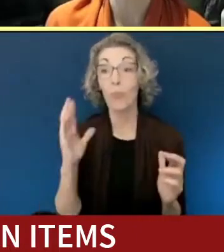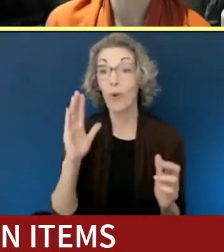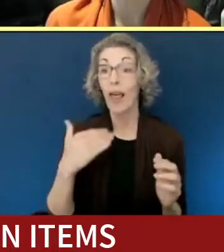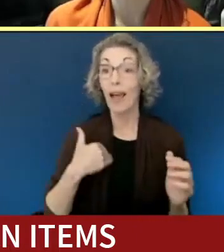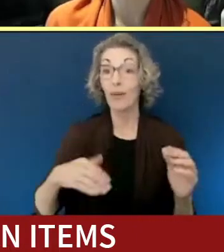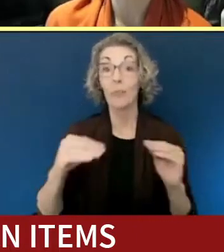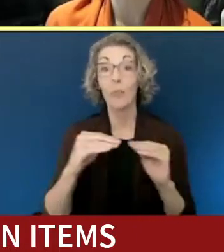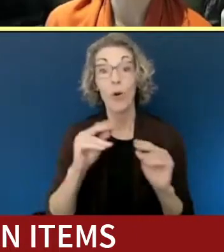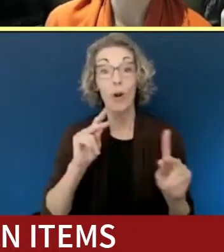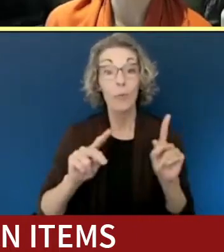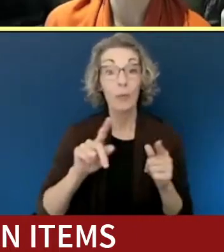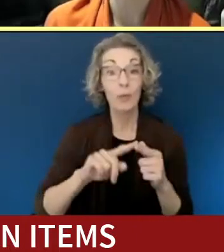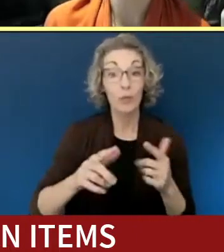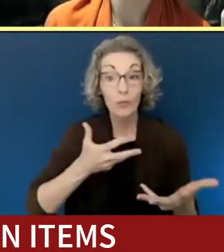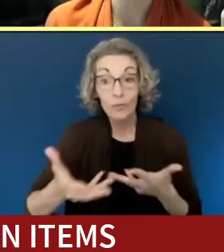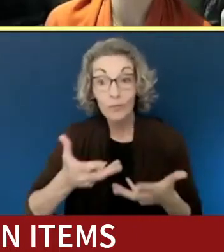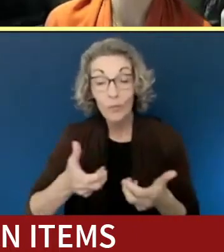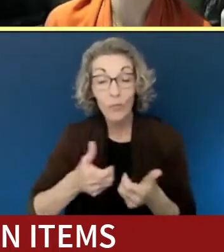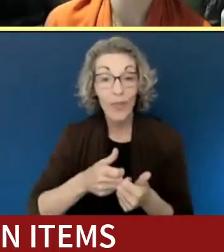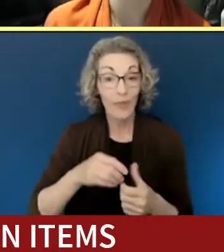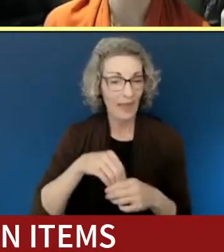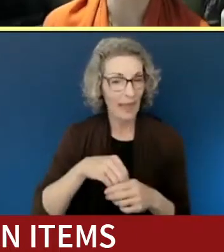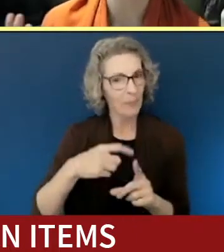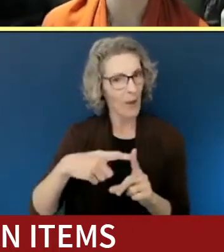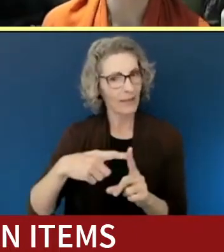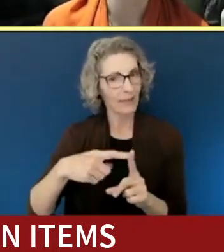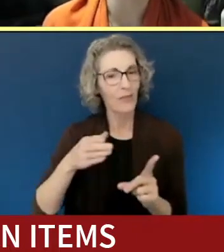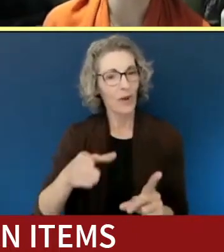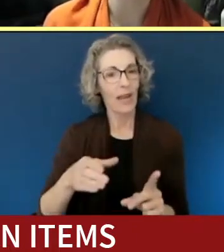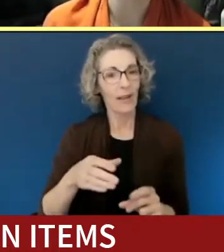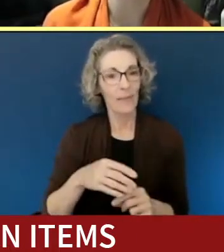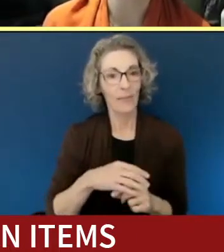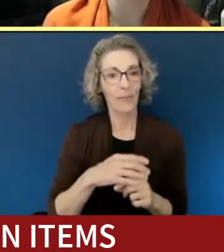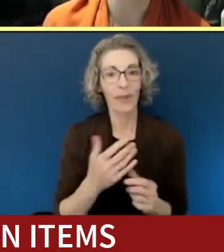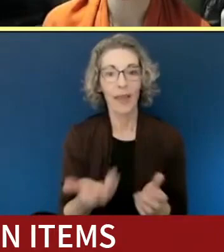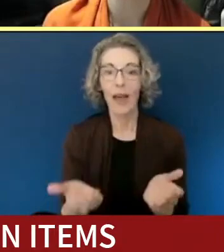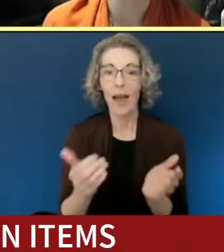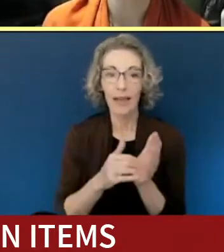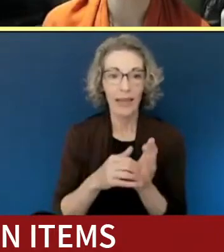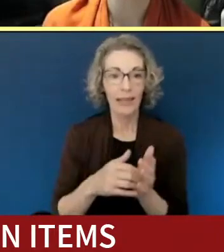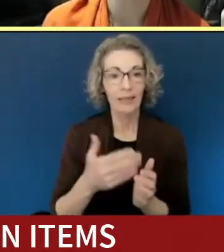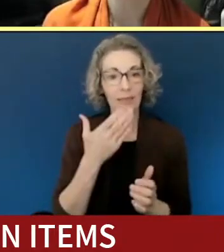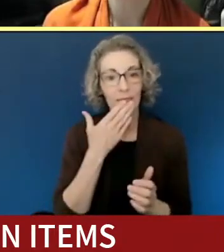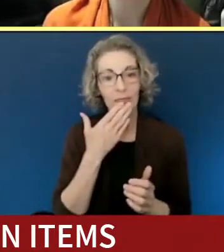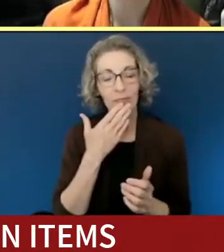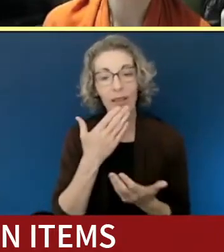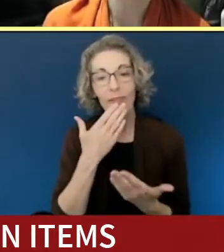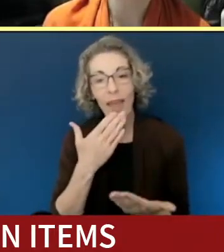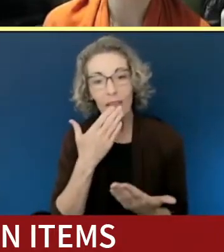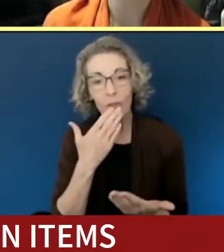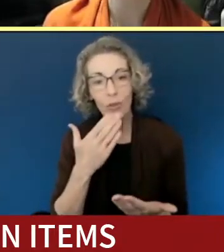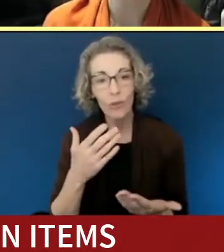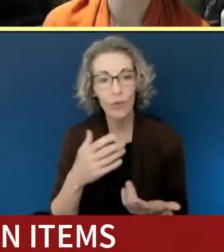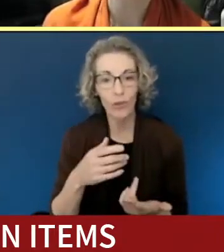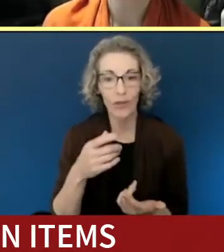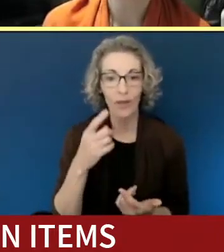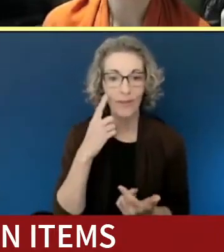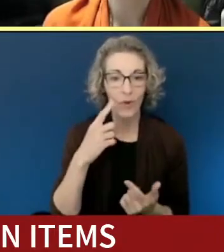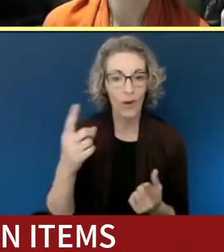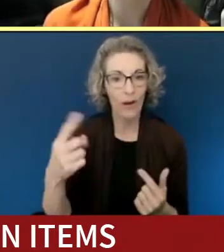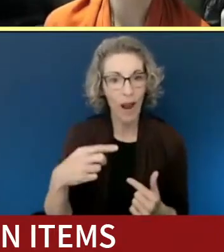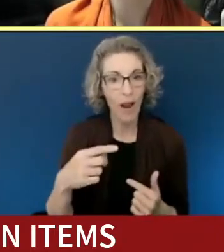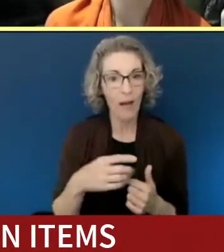good way. So again, Haichika, thank you. I raise my hands to you for being